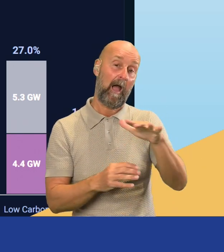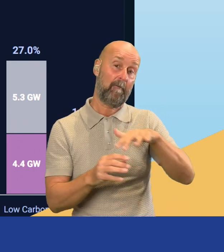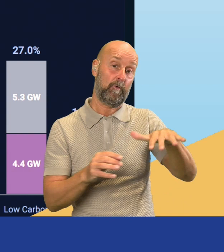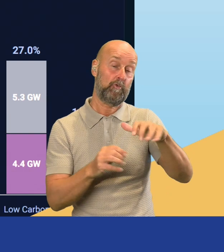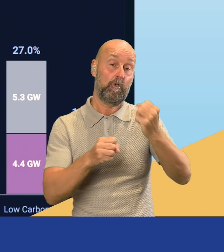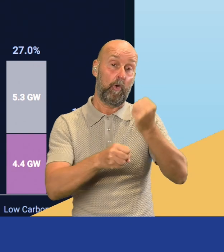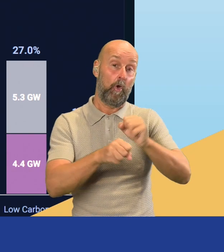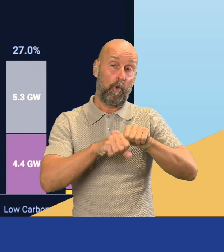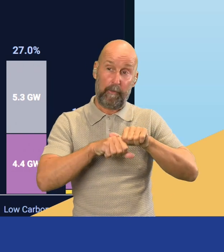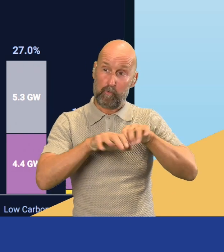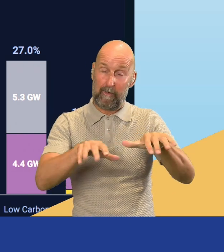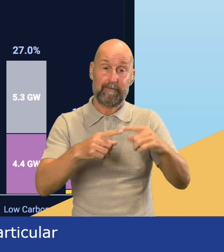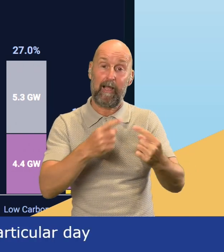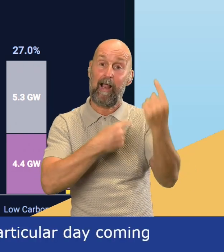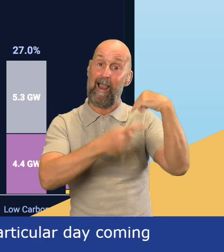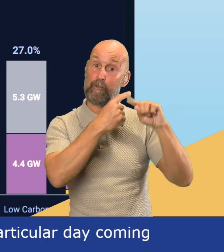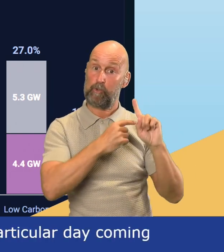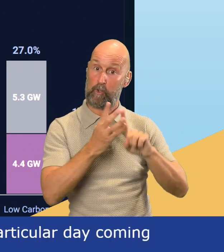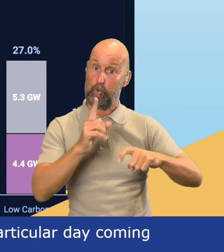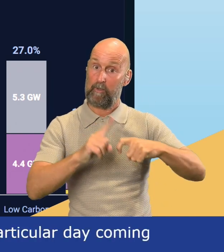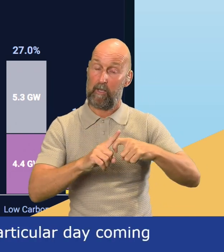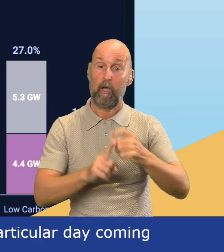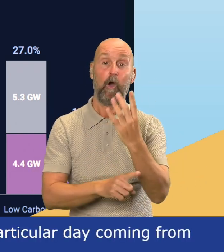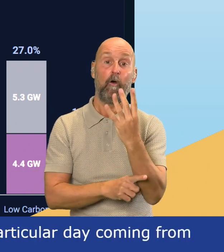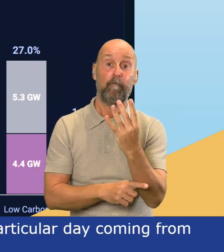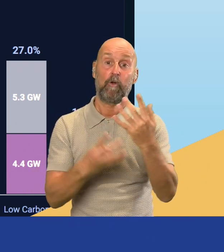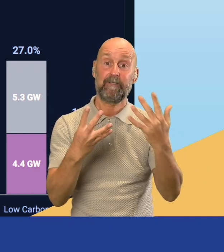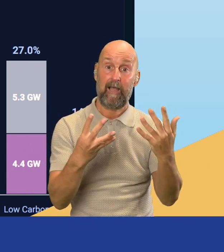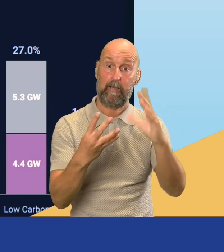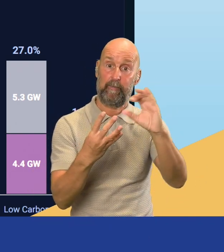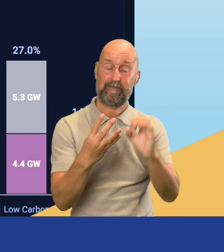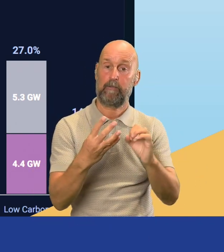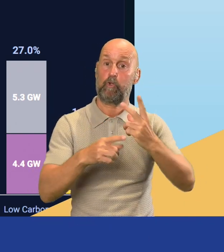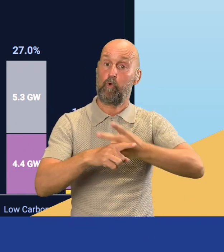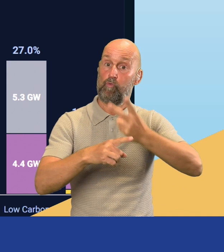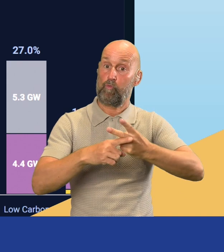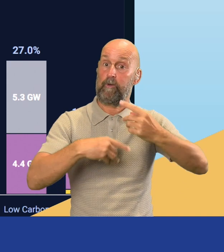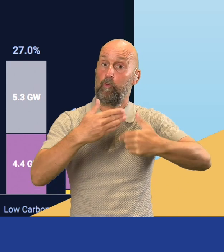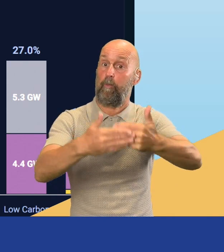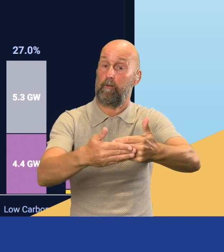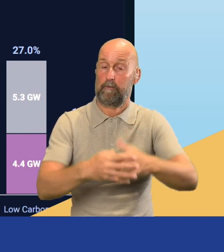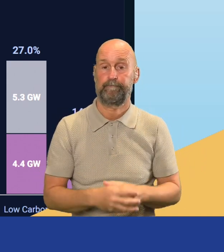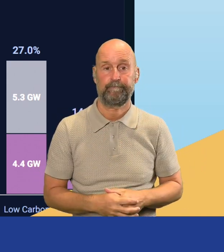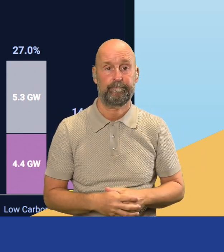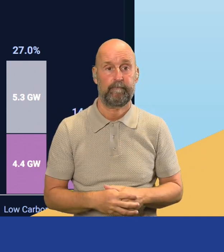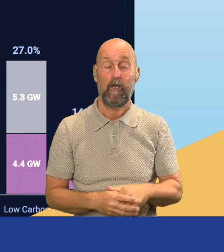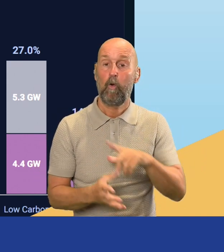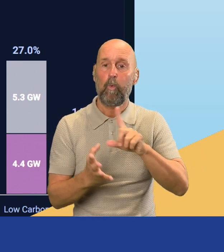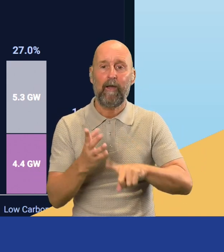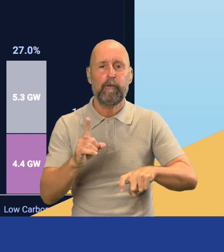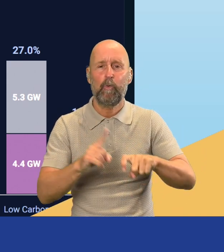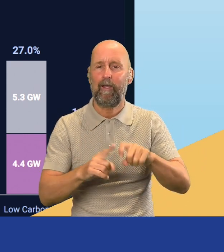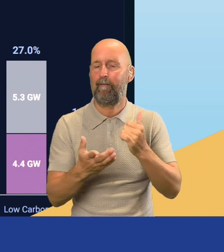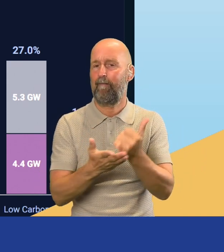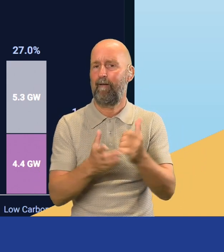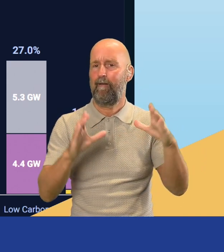grid last year in the UK was 49% renewables, which is brilliant. And that's because the UK is really uniquely